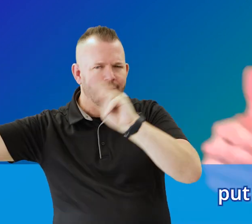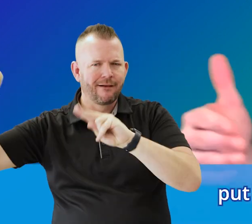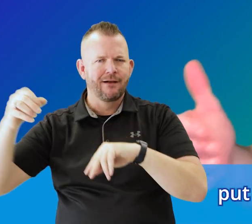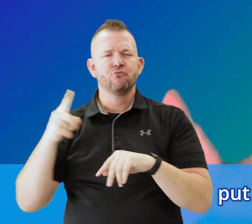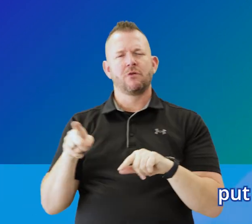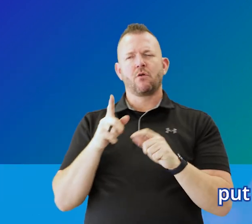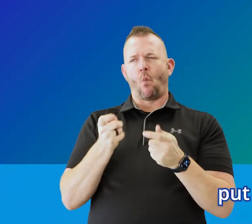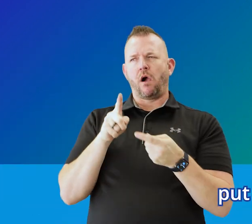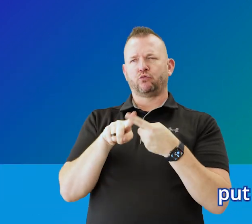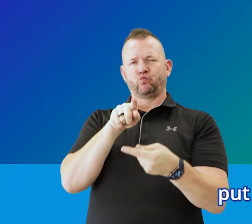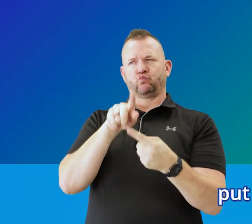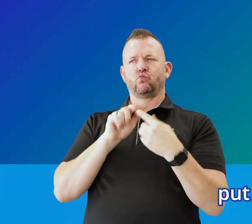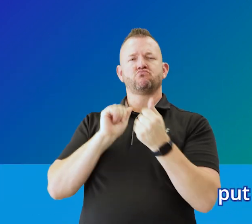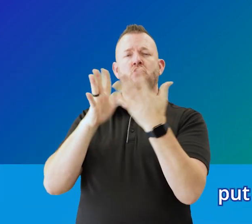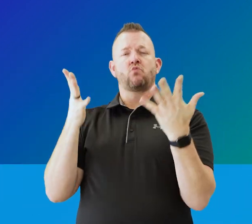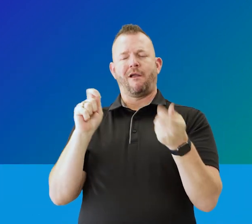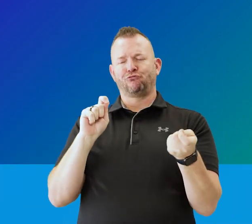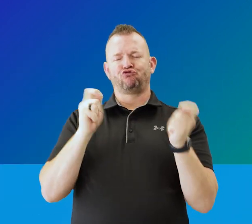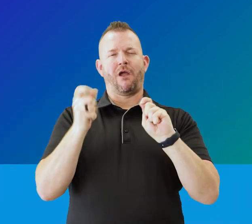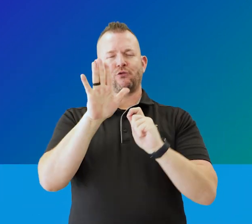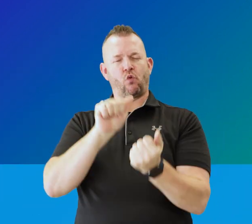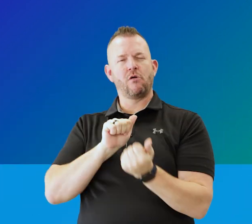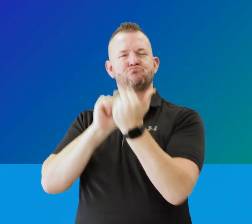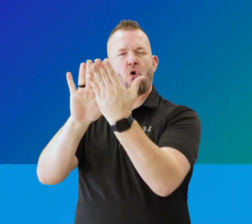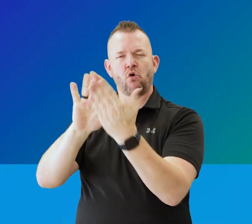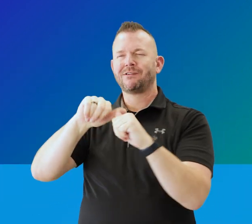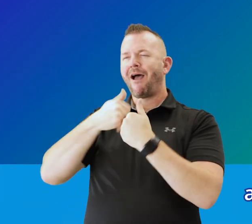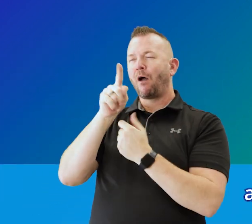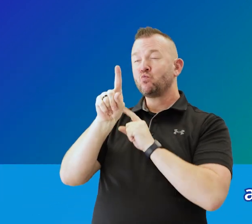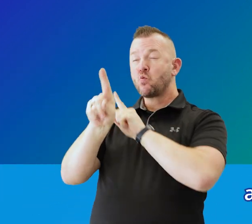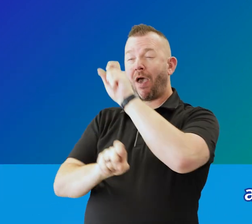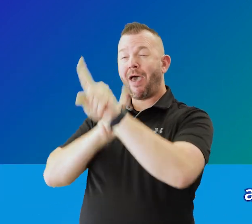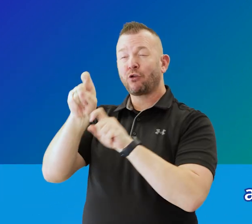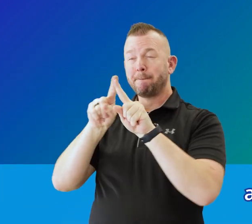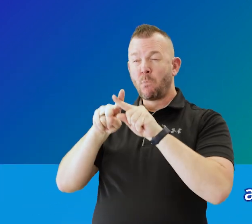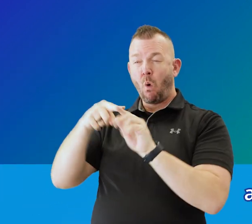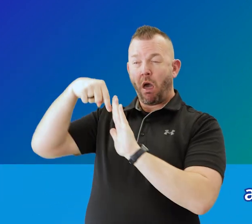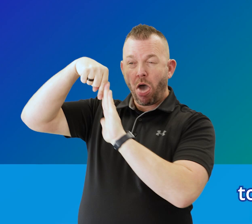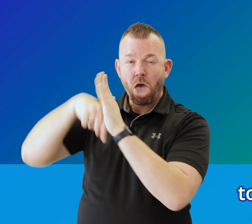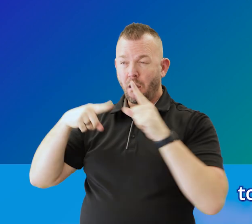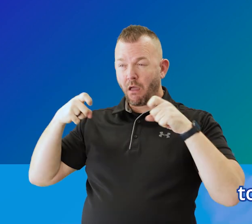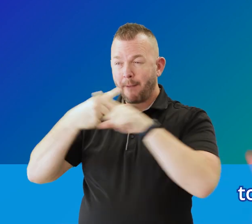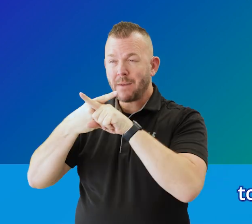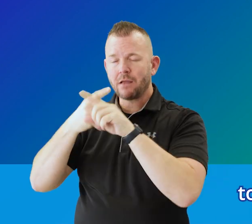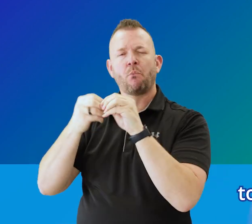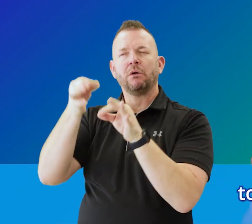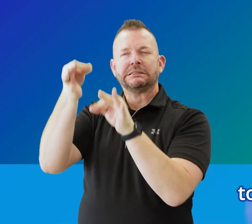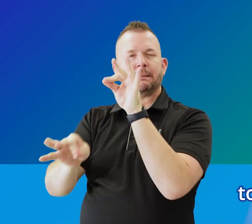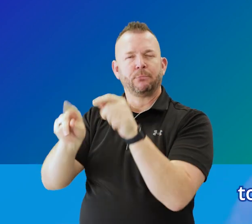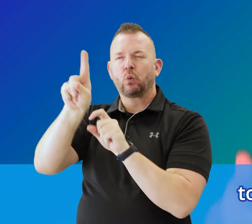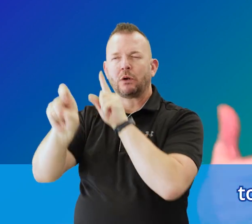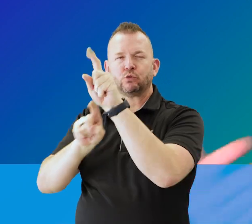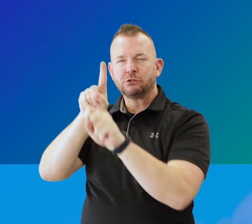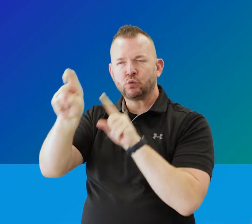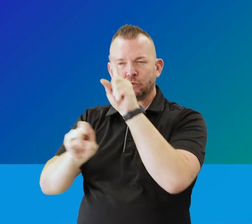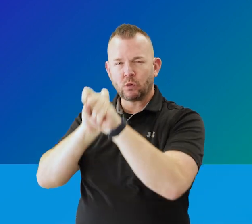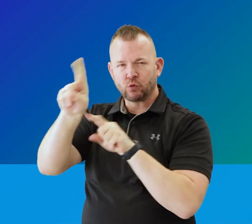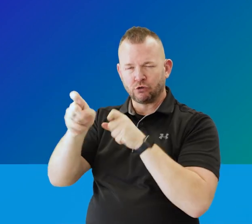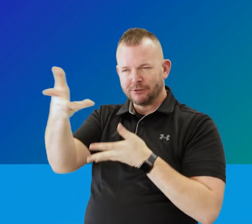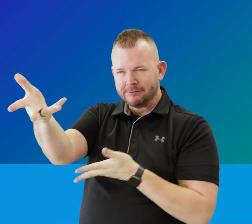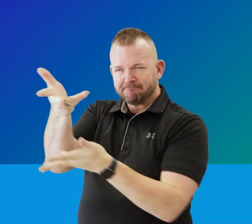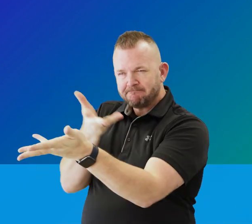put things in slightly different ways, ask more questions, and perhaps even ask parents to explain back what they think